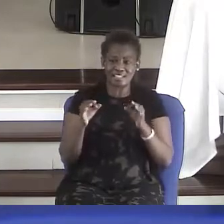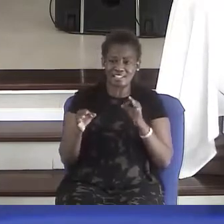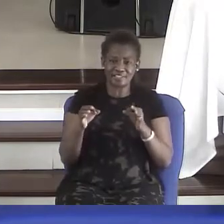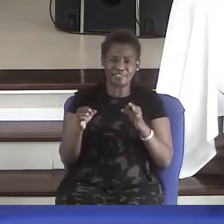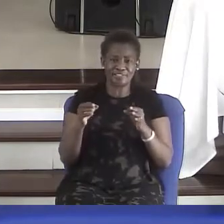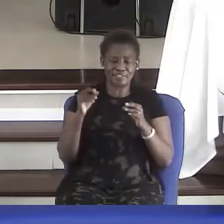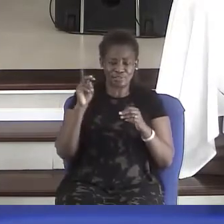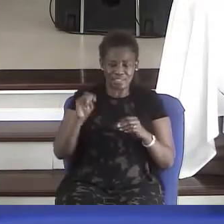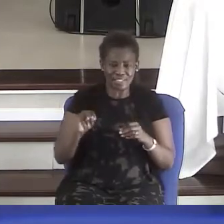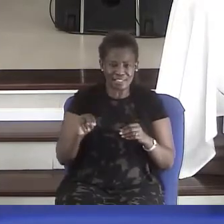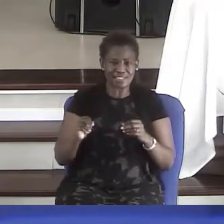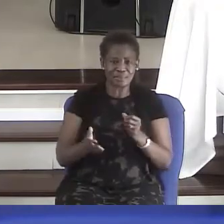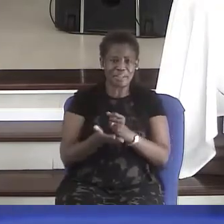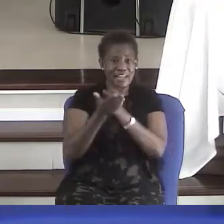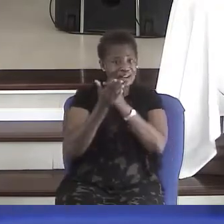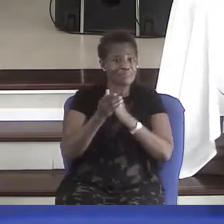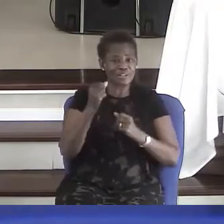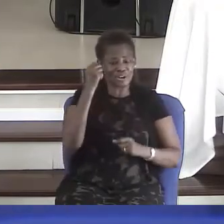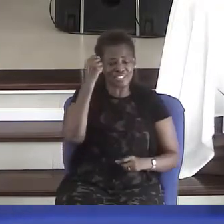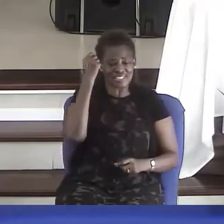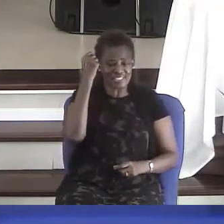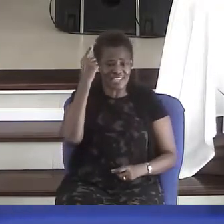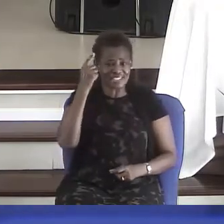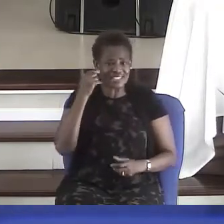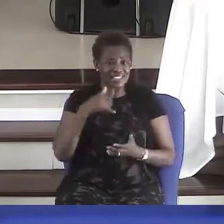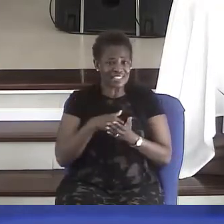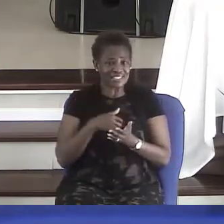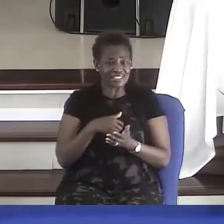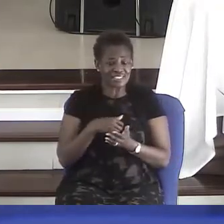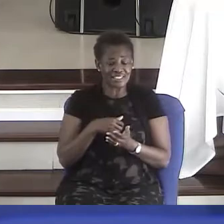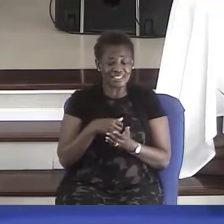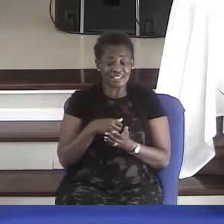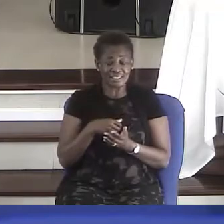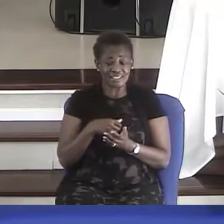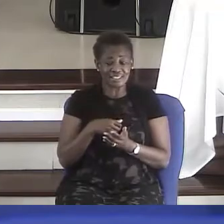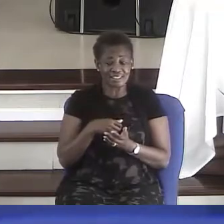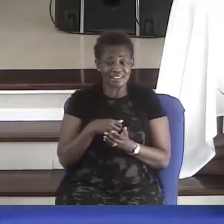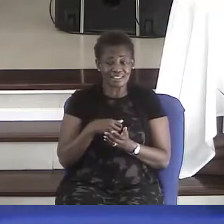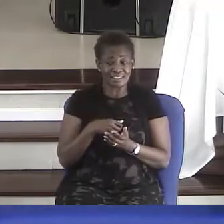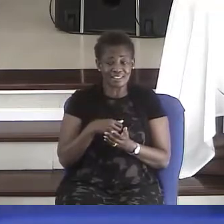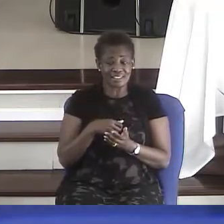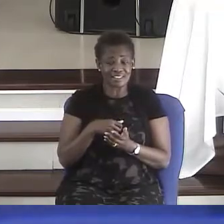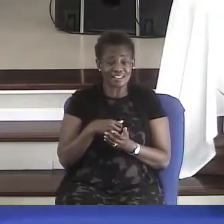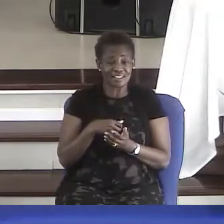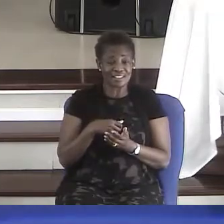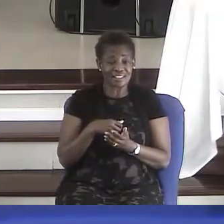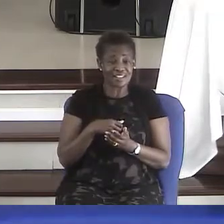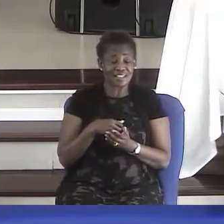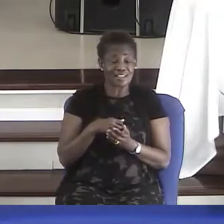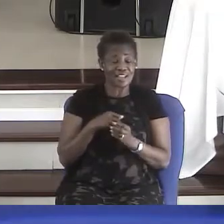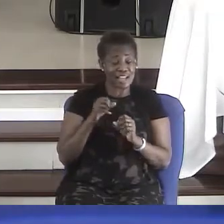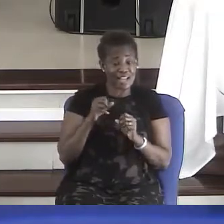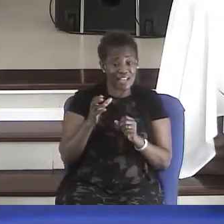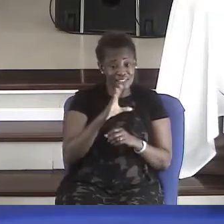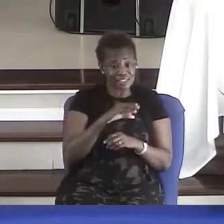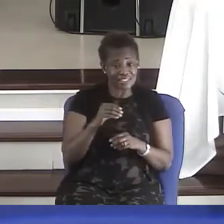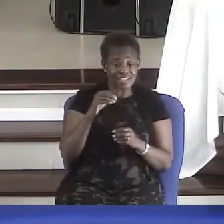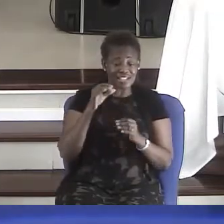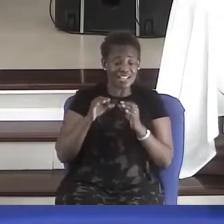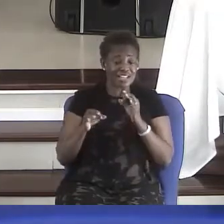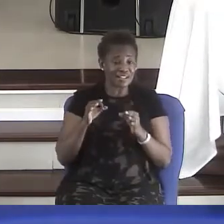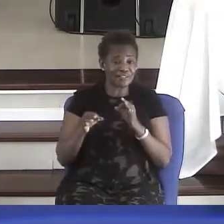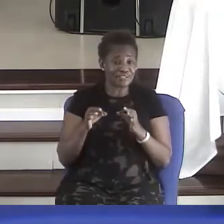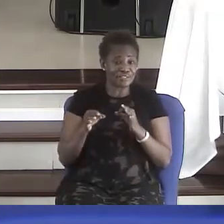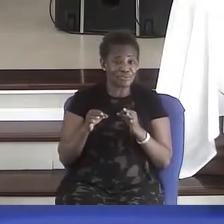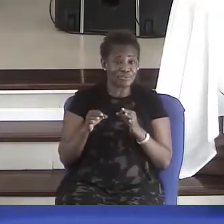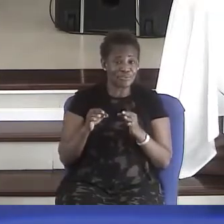in understanding it by way of commentaries and so on. And a matter of fact, if you become a good Bible reader, I'm telling you the truth and ask God to help you,